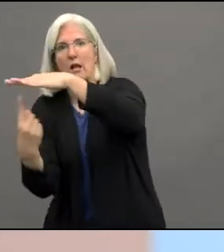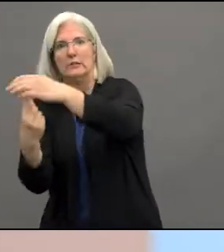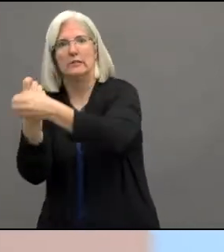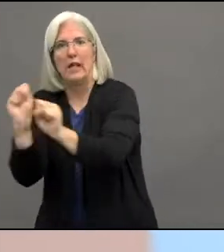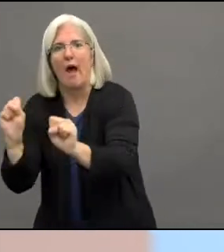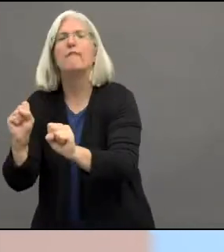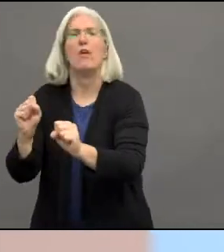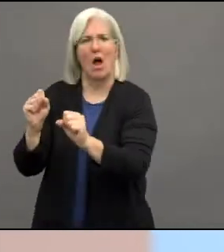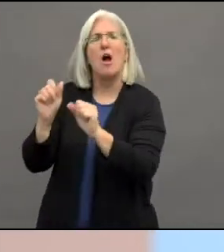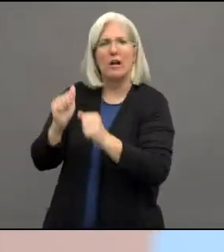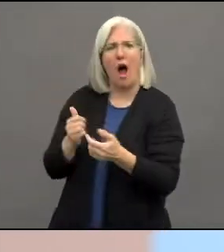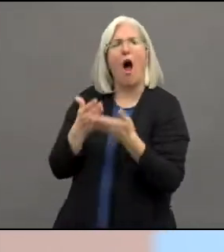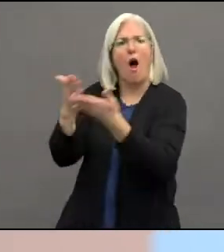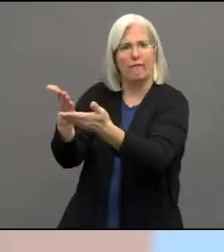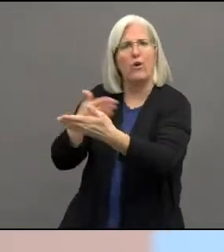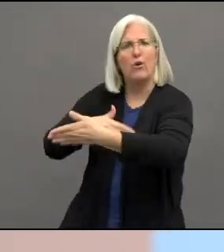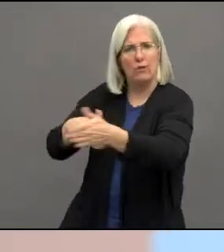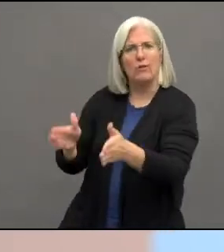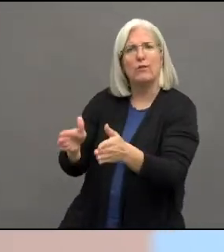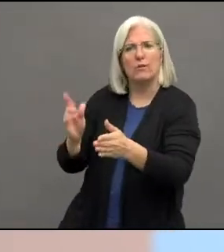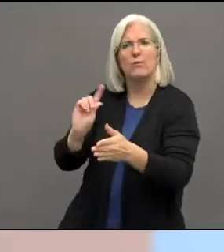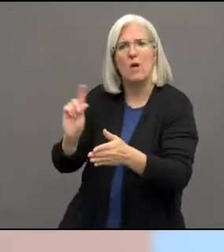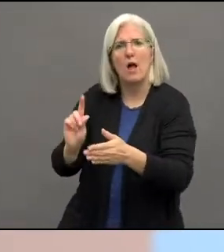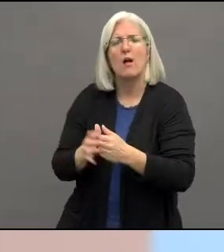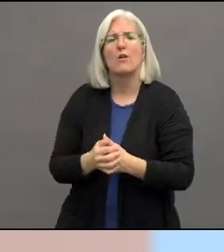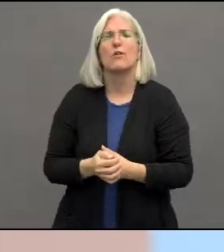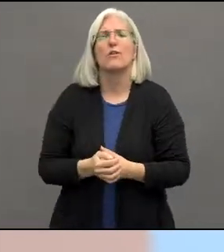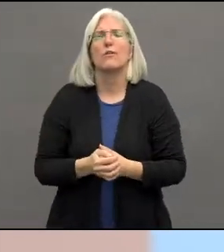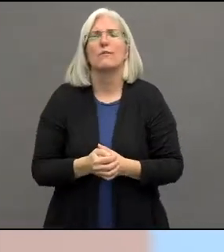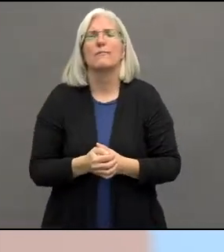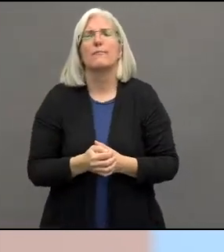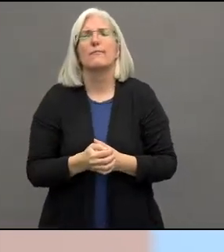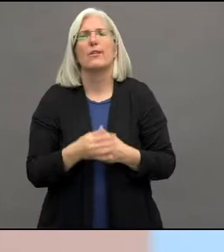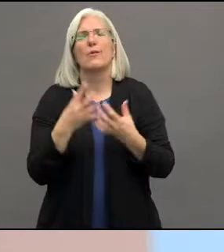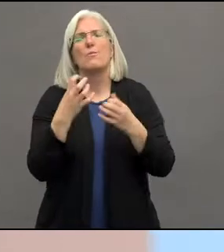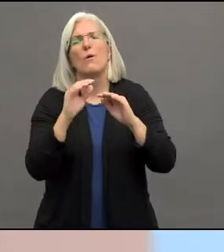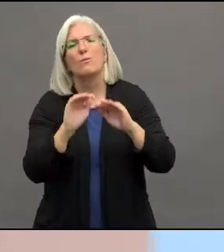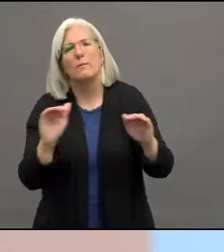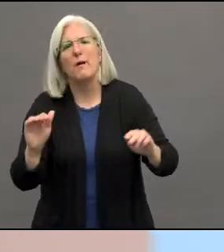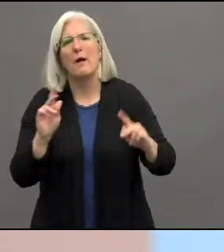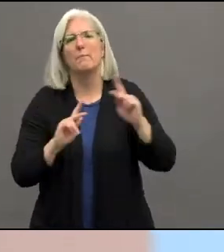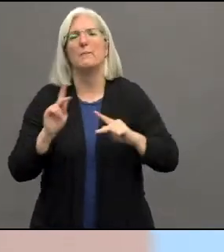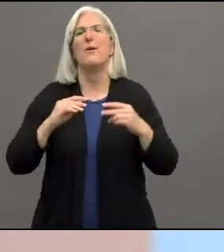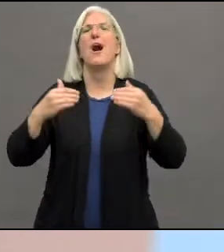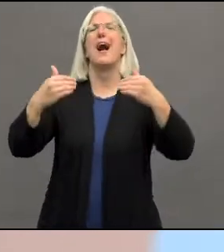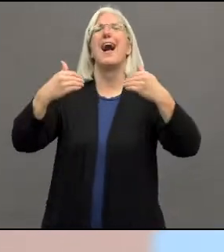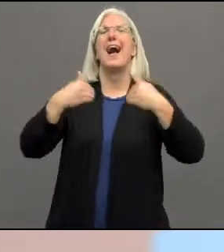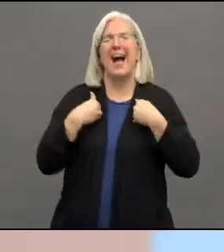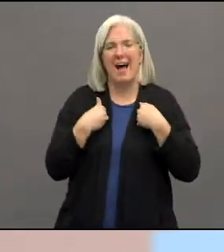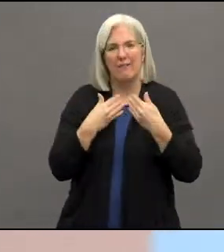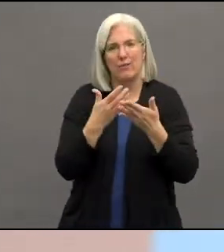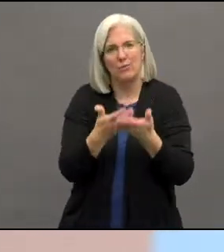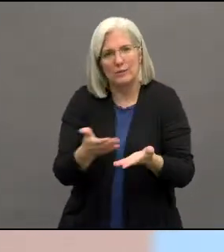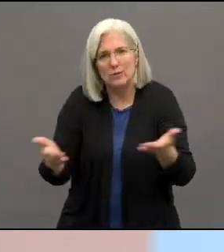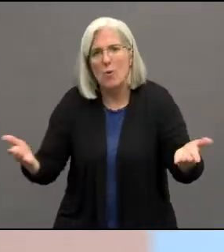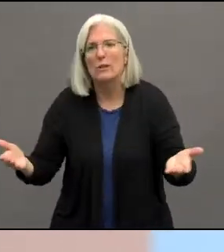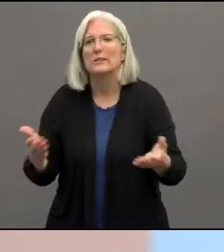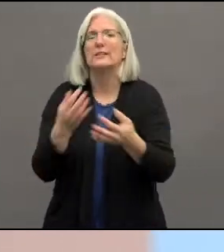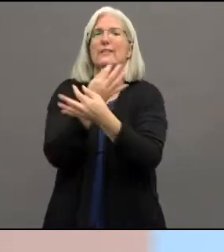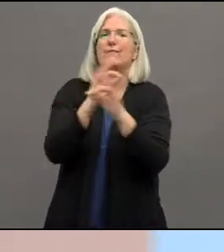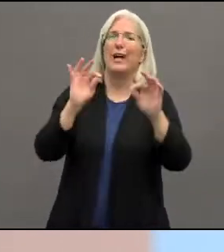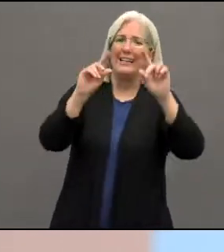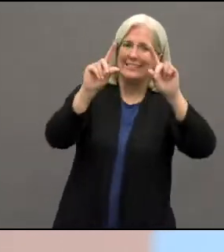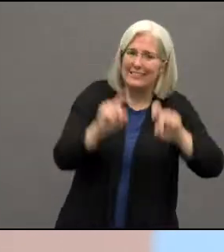we can also provide that for them. So just to remind everybody, testing is free. You don't need a medical